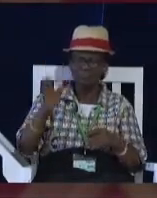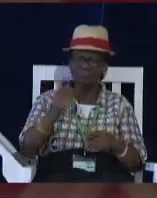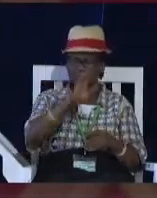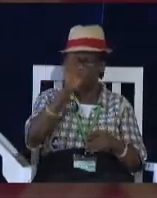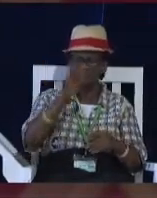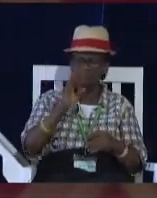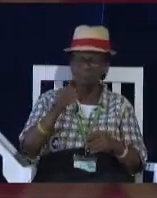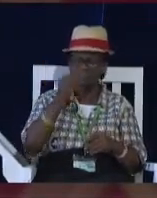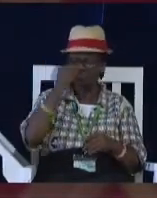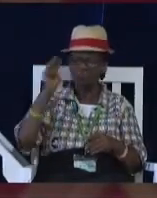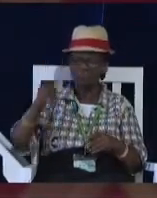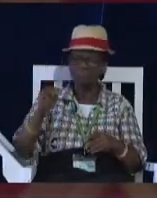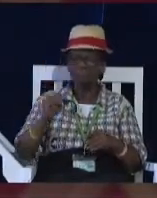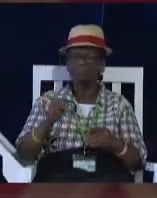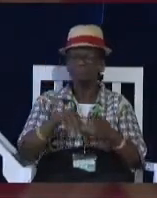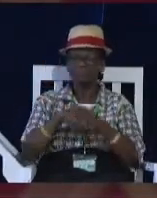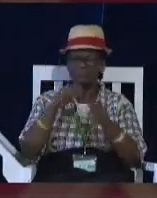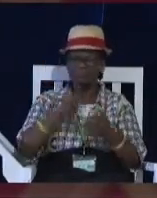Jesus'